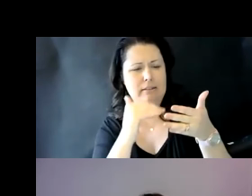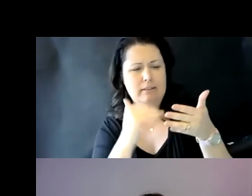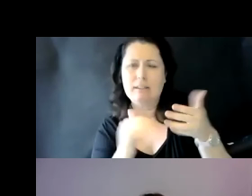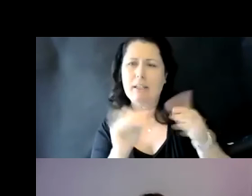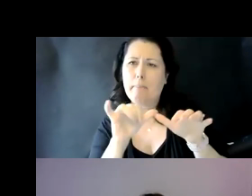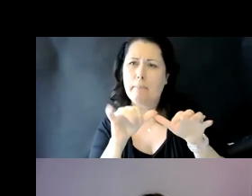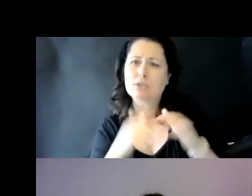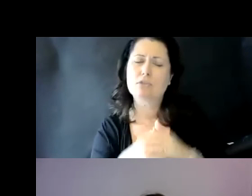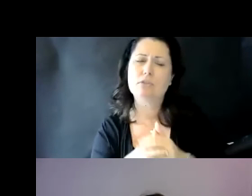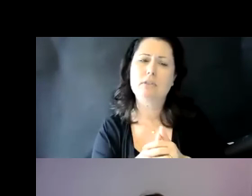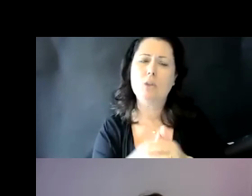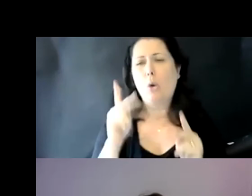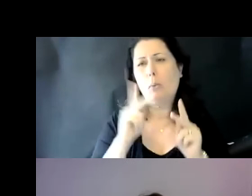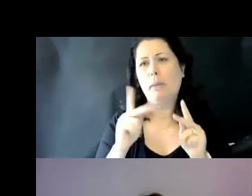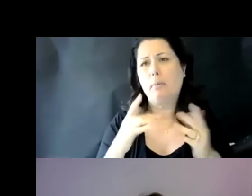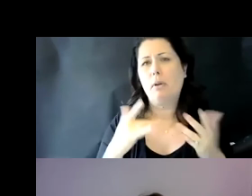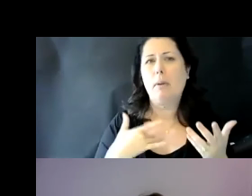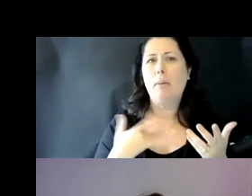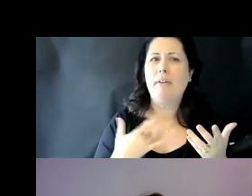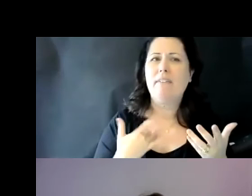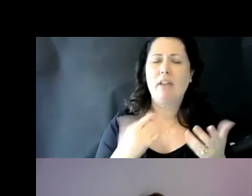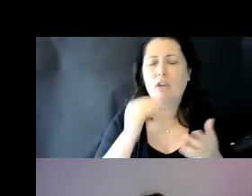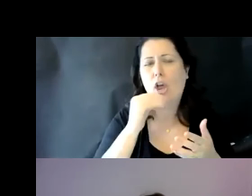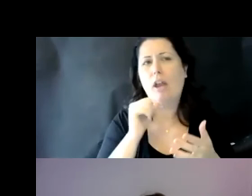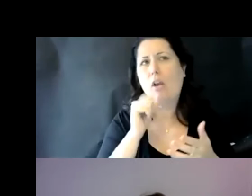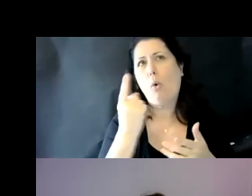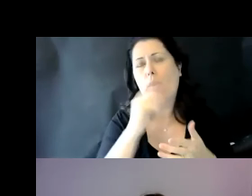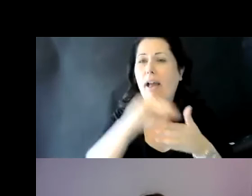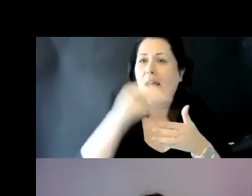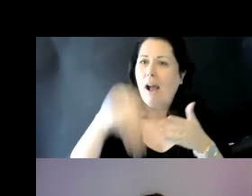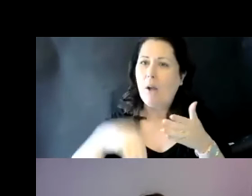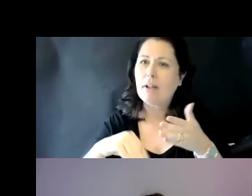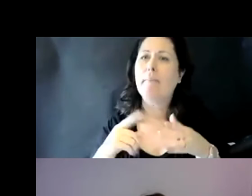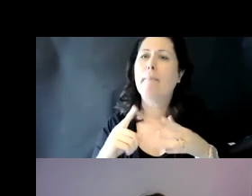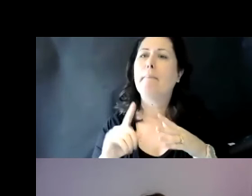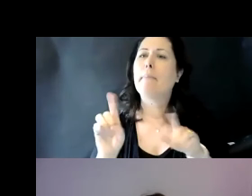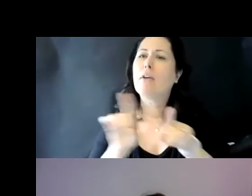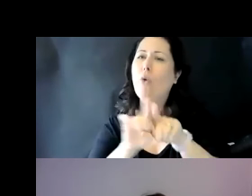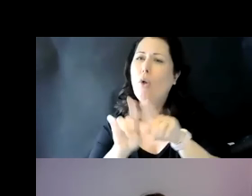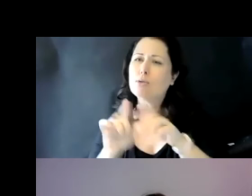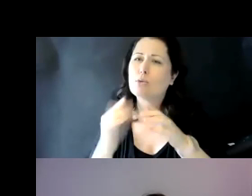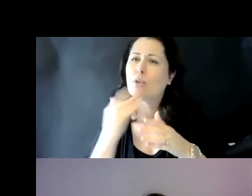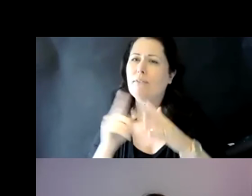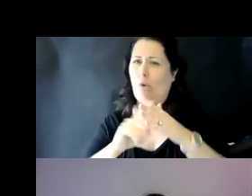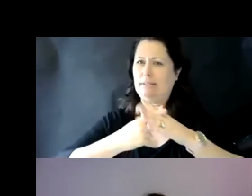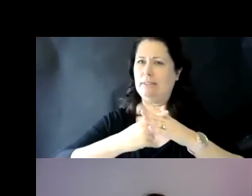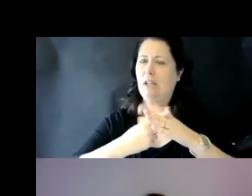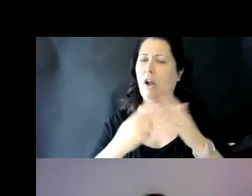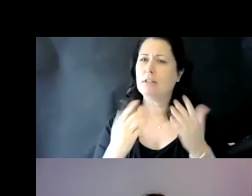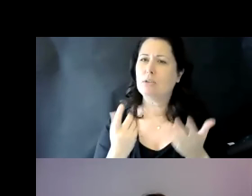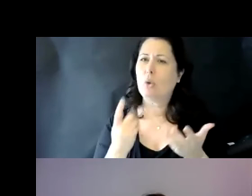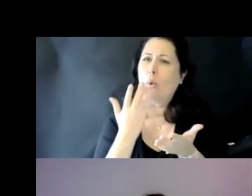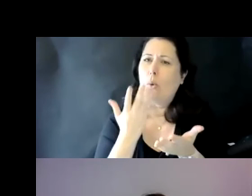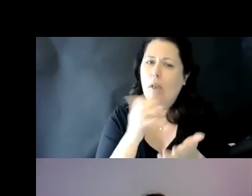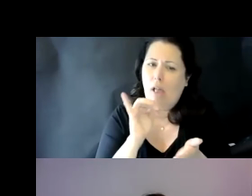again, people might find that it's not just an outcome measure, but it's quite good for starting discussion. So it has a sort of slightly